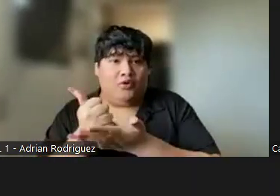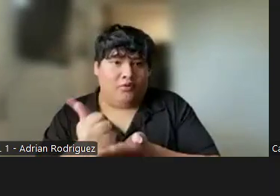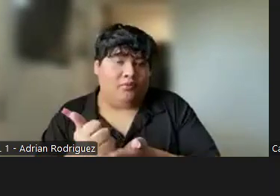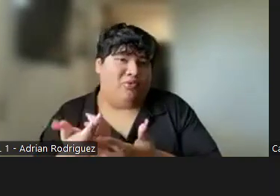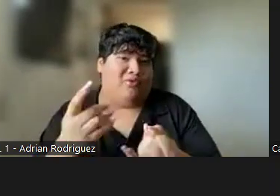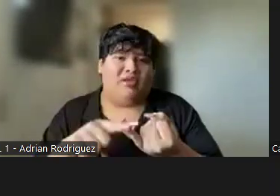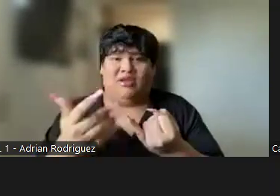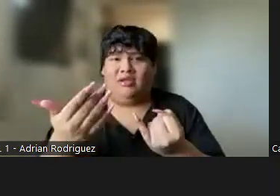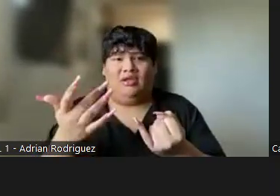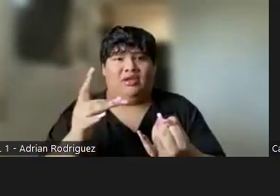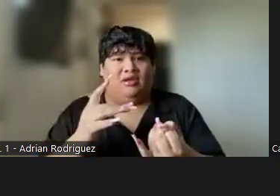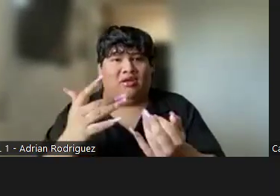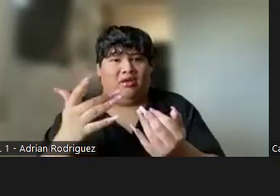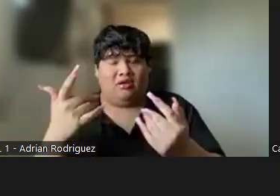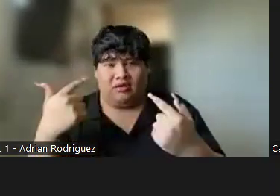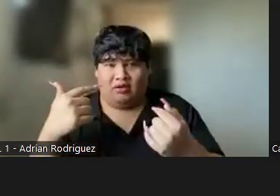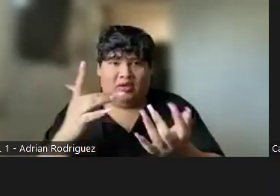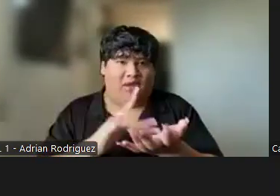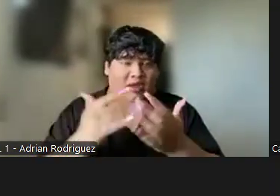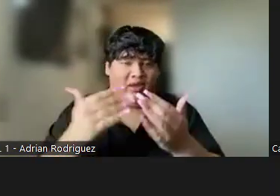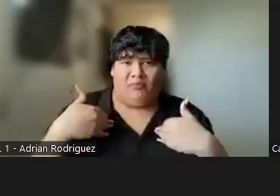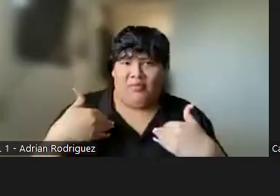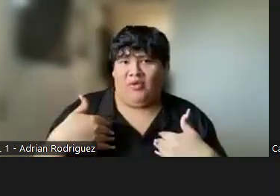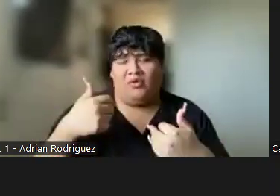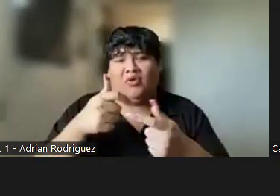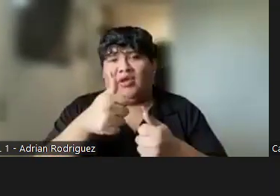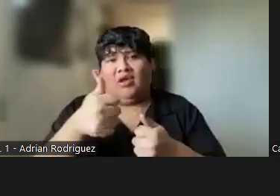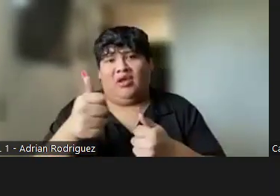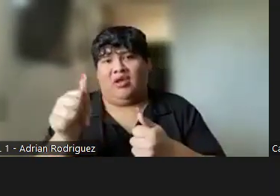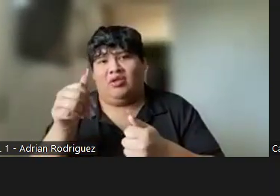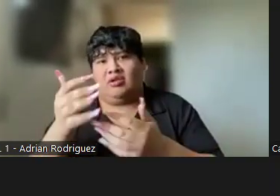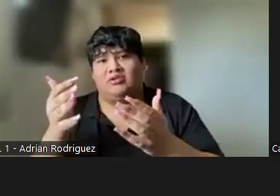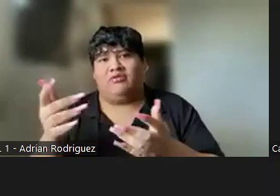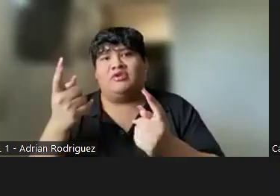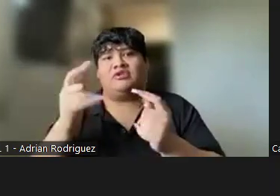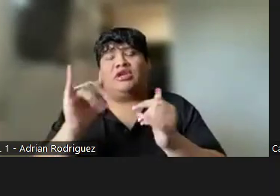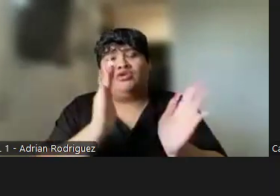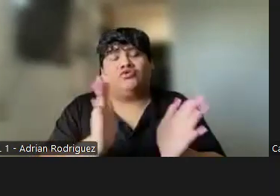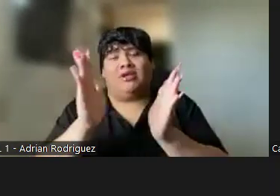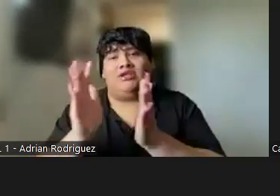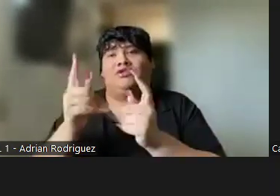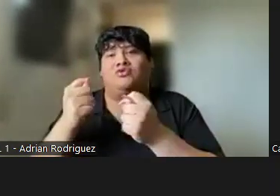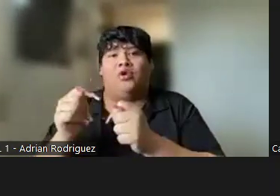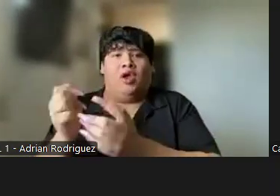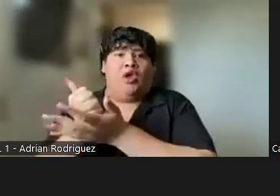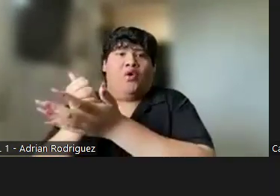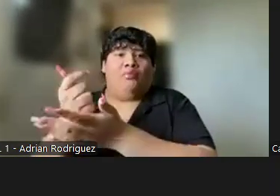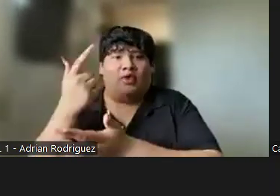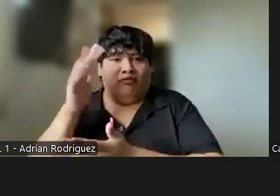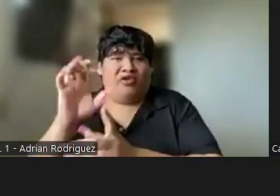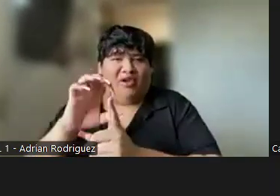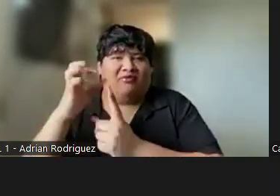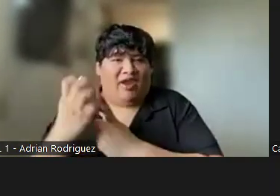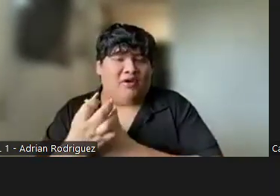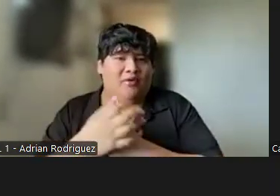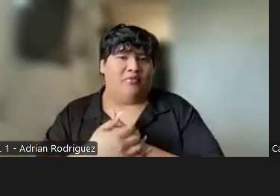enhanced care management or other kinds of things that can help transition them into more stable environments, including the housing side. So I